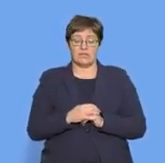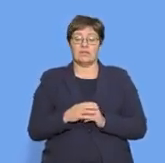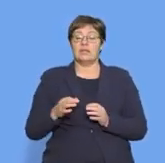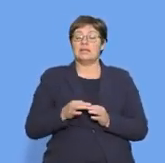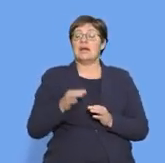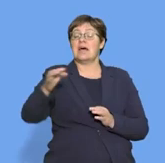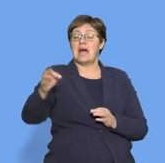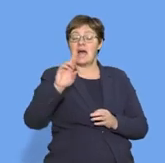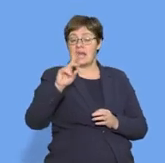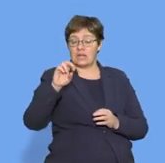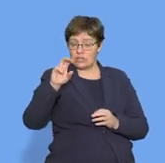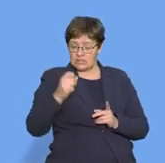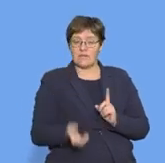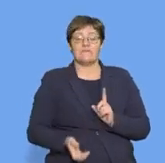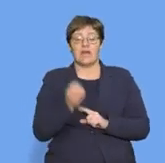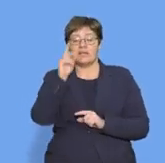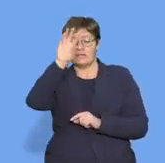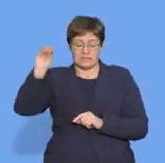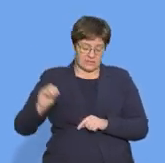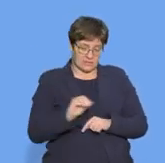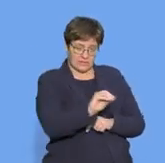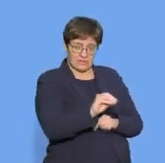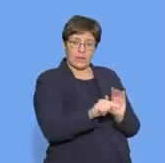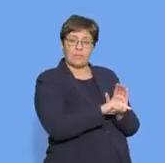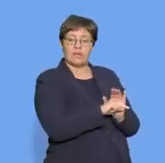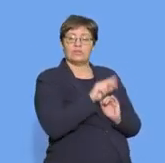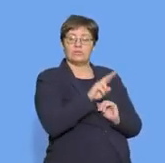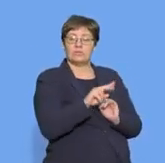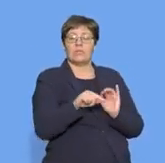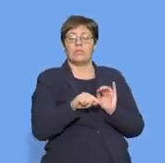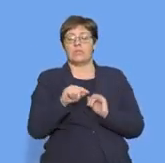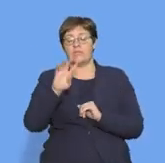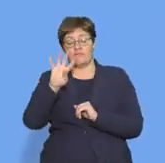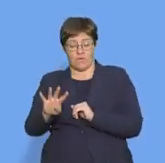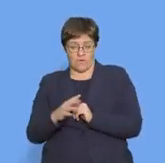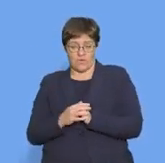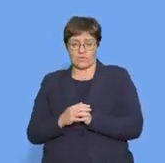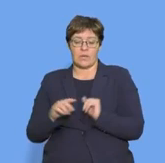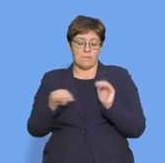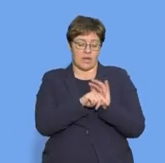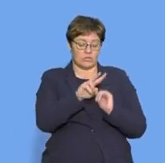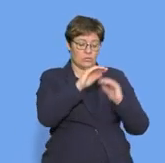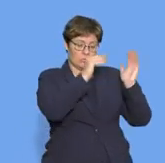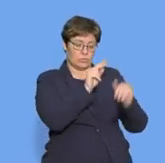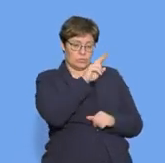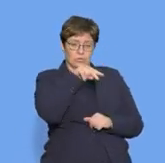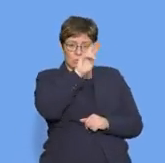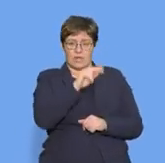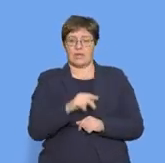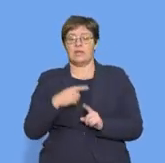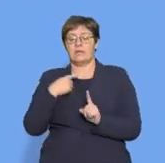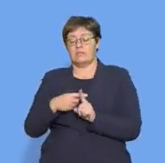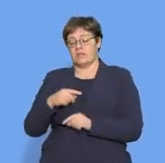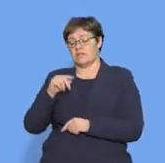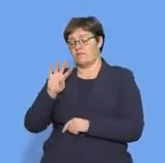the radius, we can find it by substituting the point minus 2 and 4, which will make it minus 2